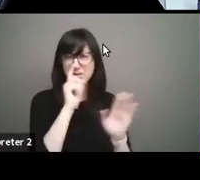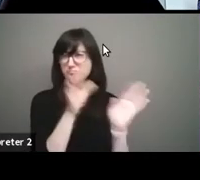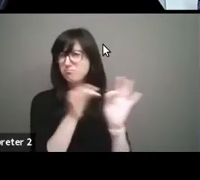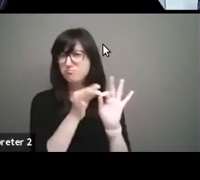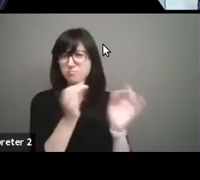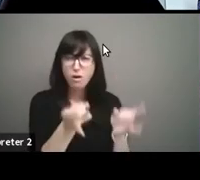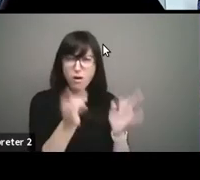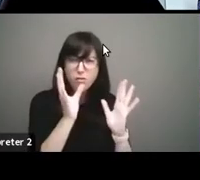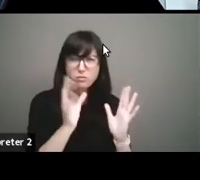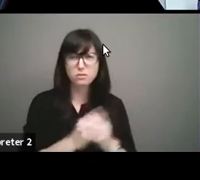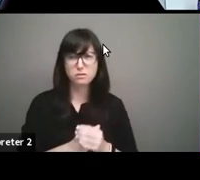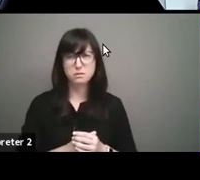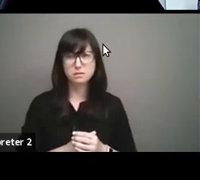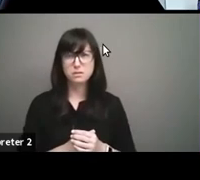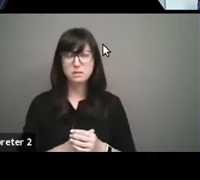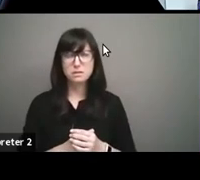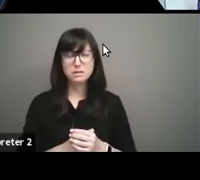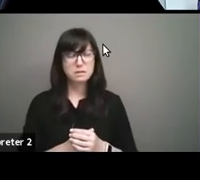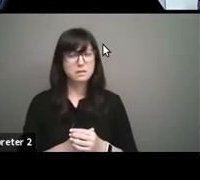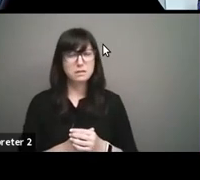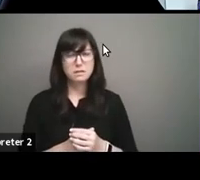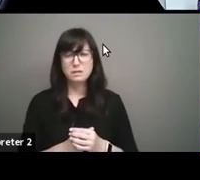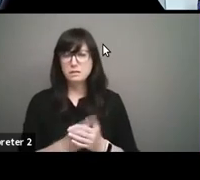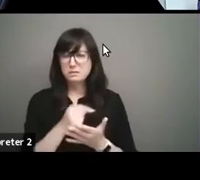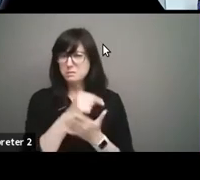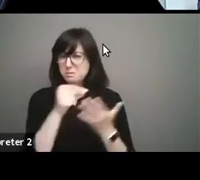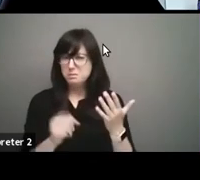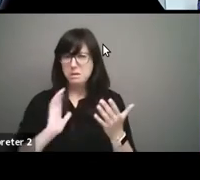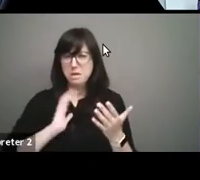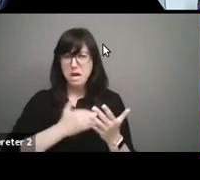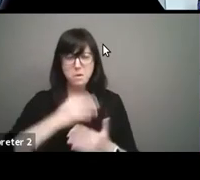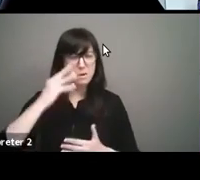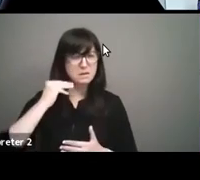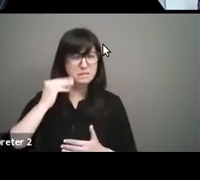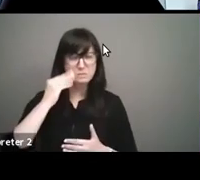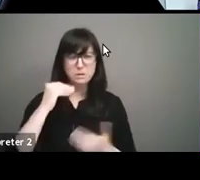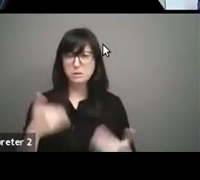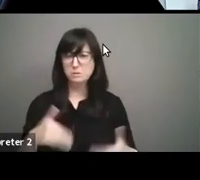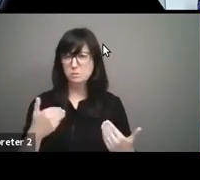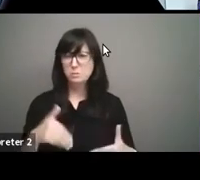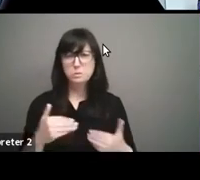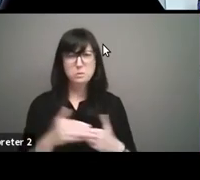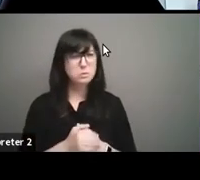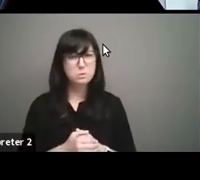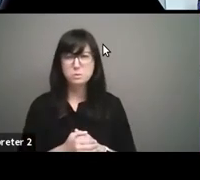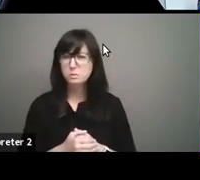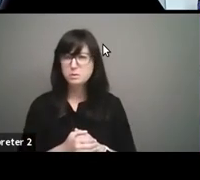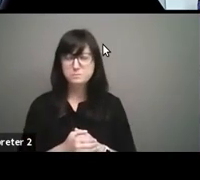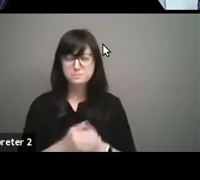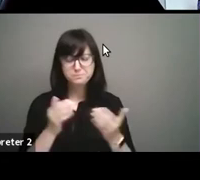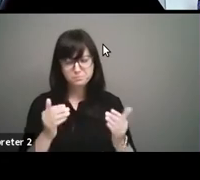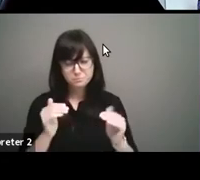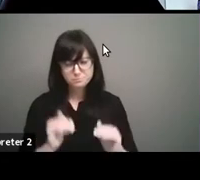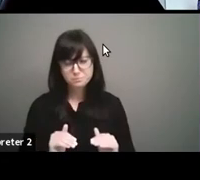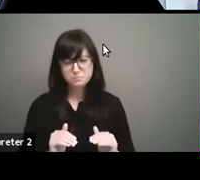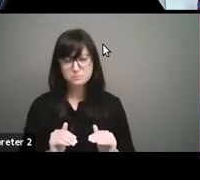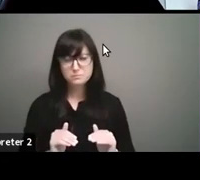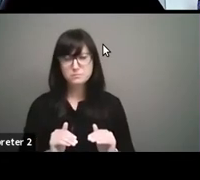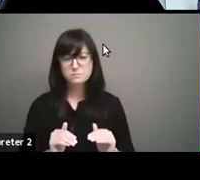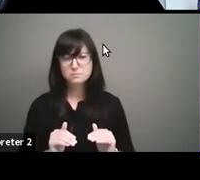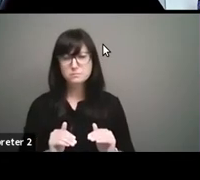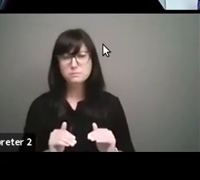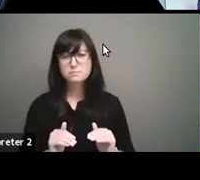So these are just kind of like some of the situations that we're experiencing. Also, you know, I want